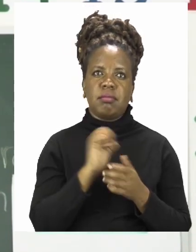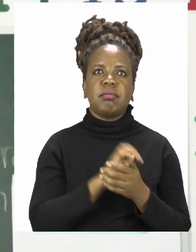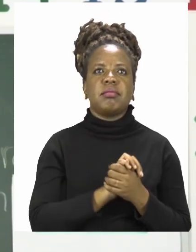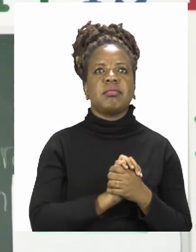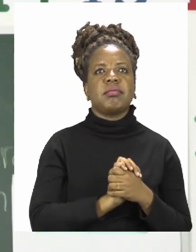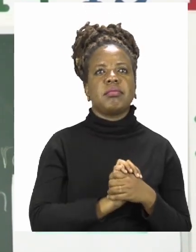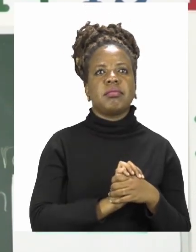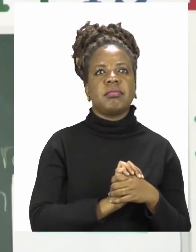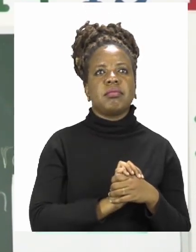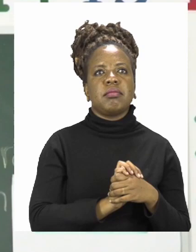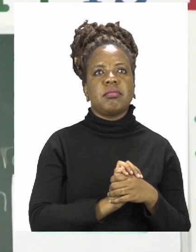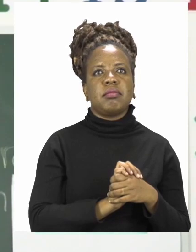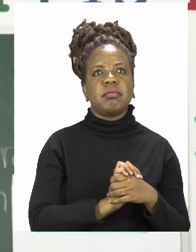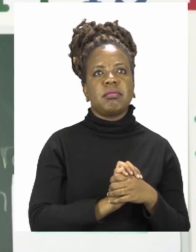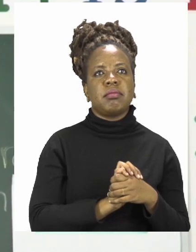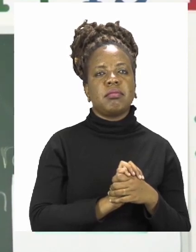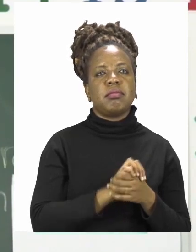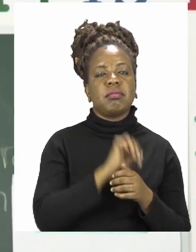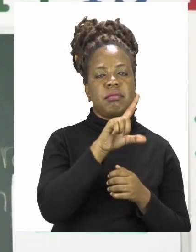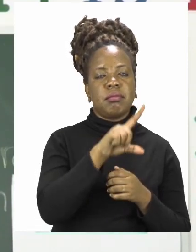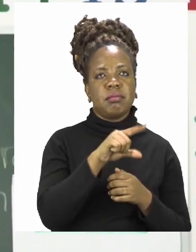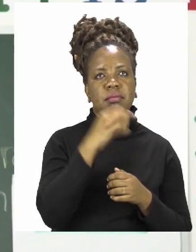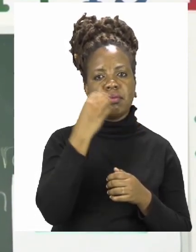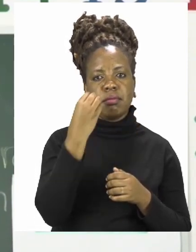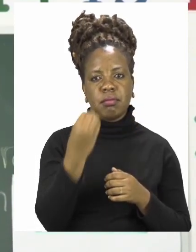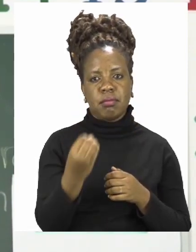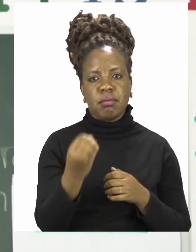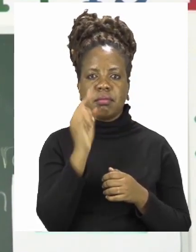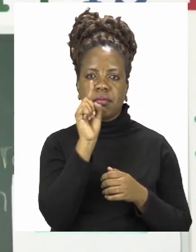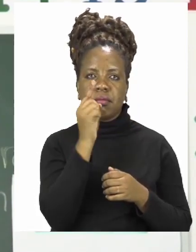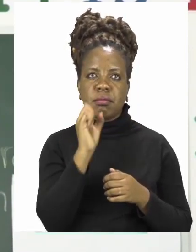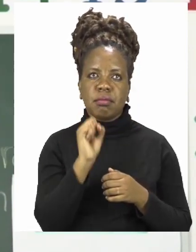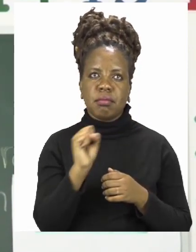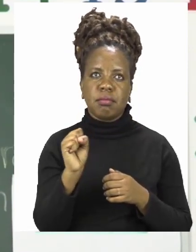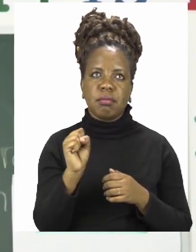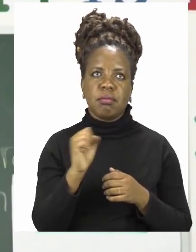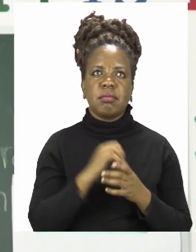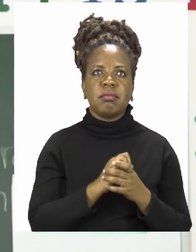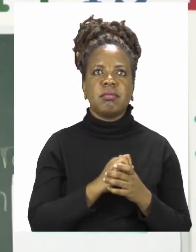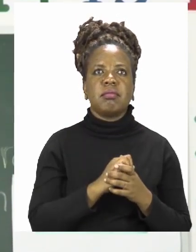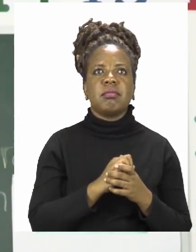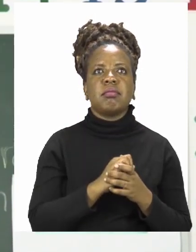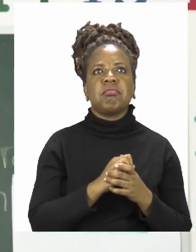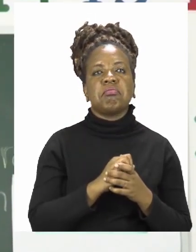S. Now we have child's. Child's what?